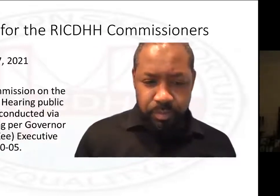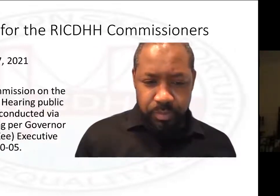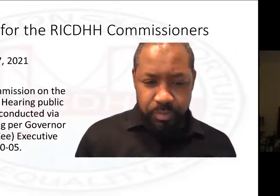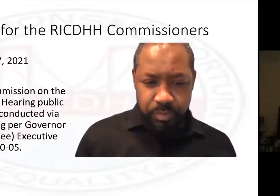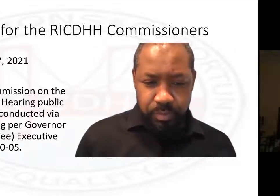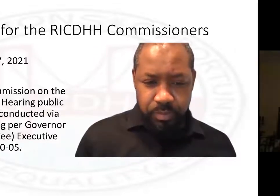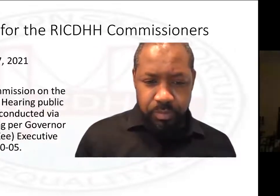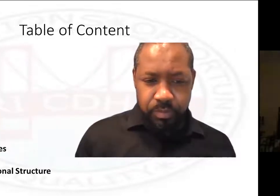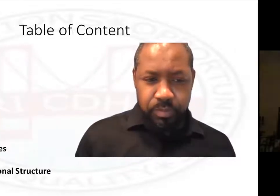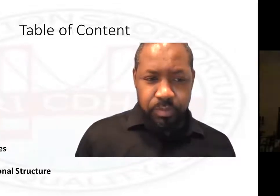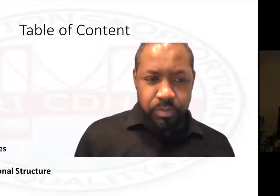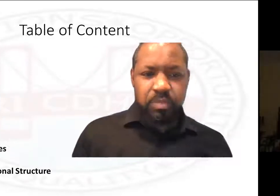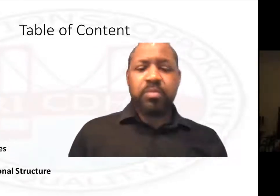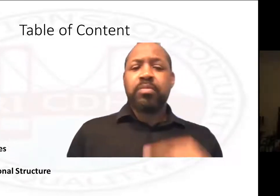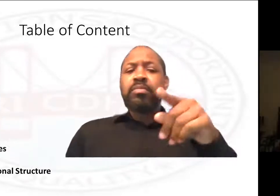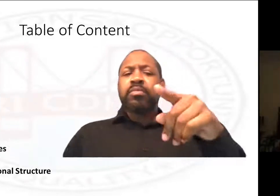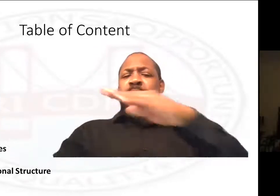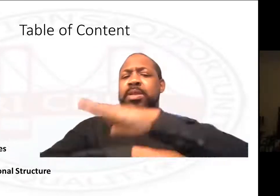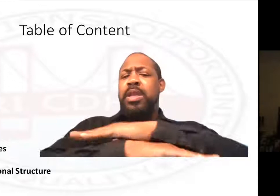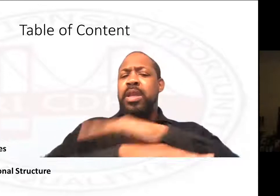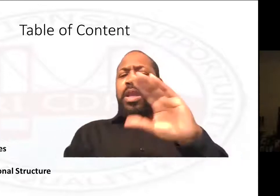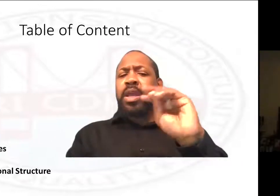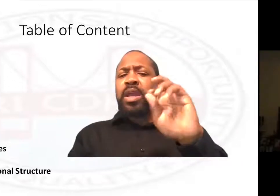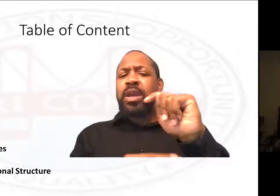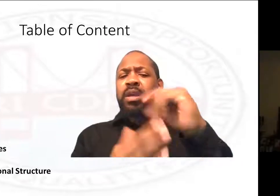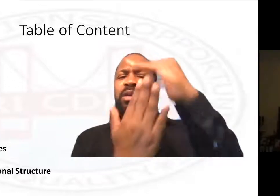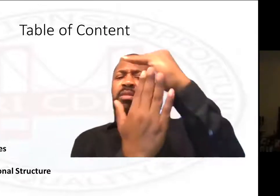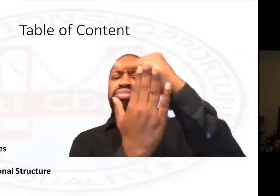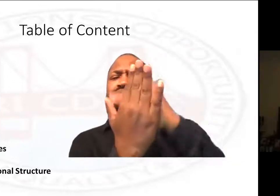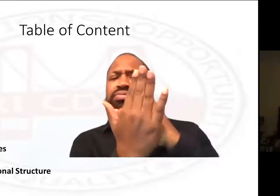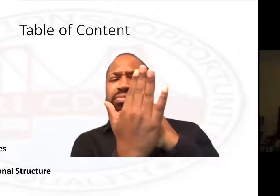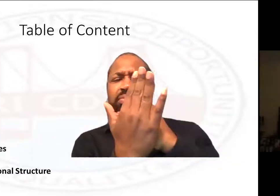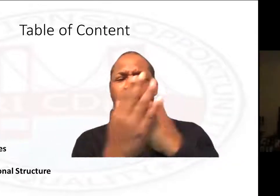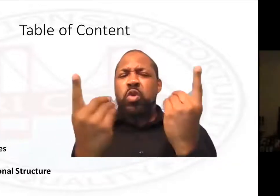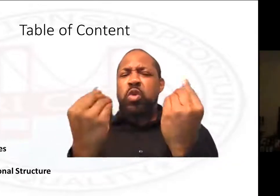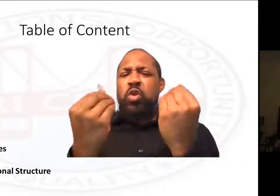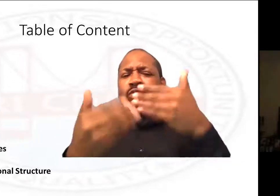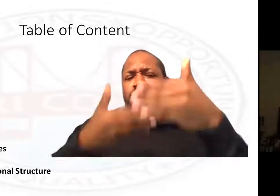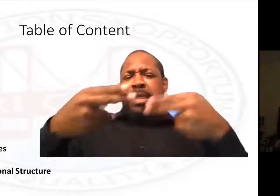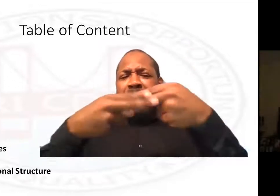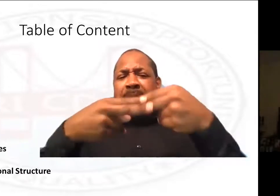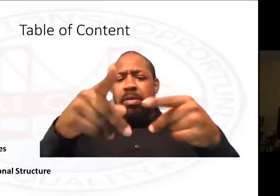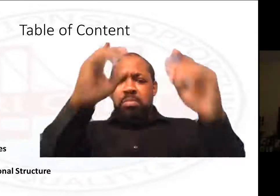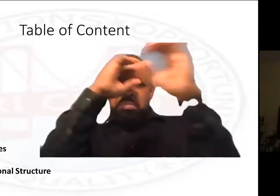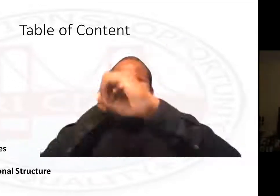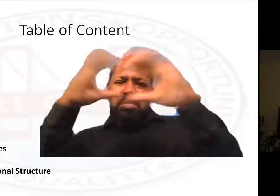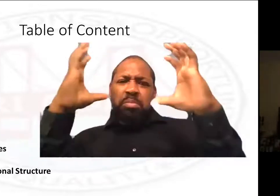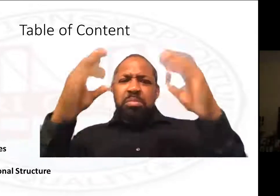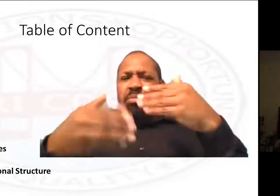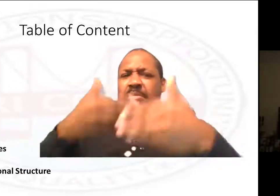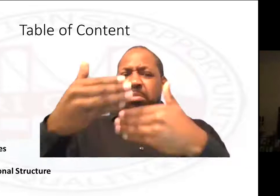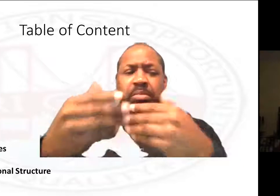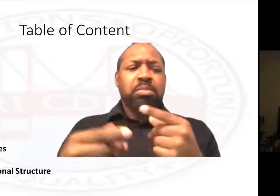now that there's an executive order that the governor has put out, whether we'll continue to have virtual meetings, and we don't know until that changes.